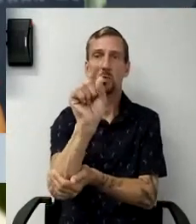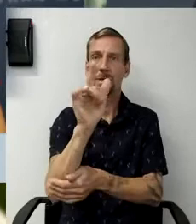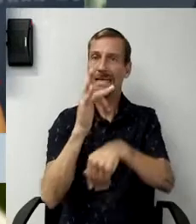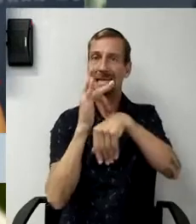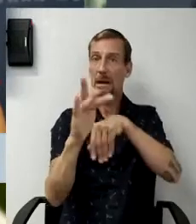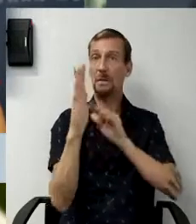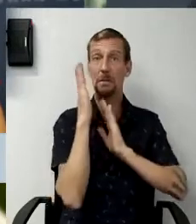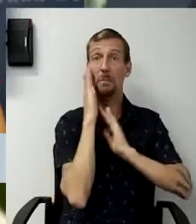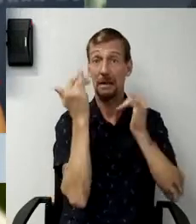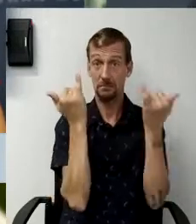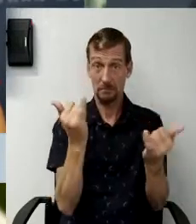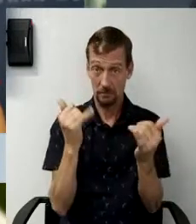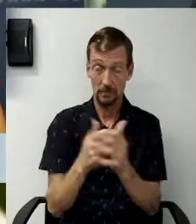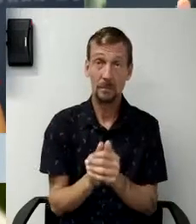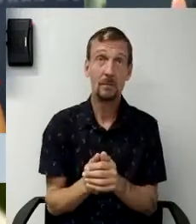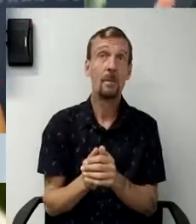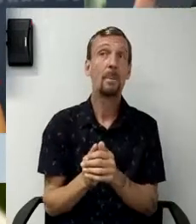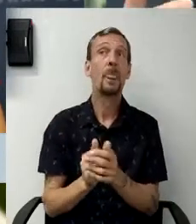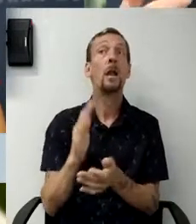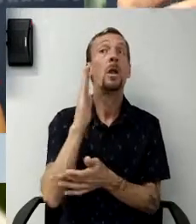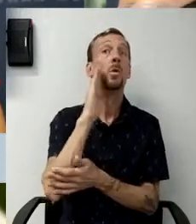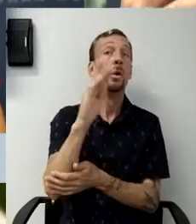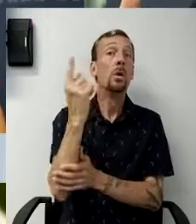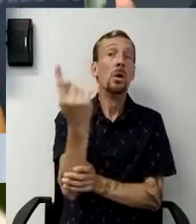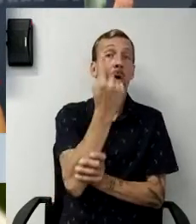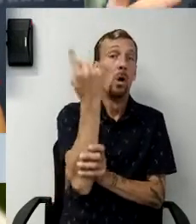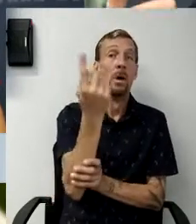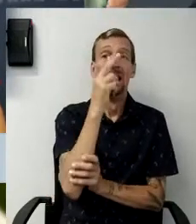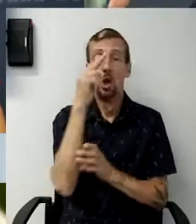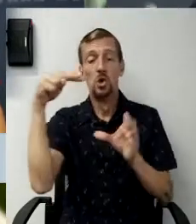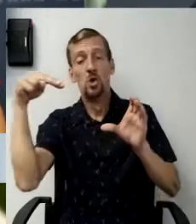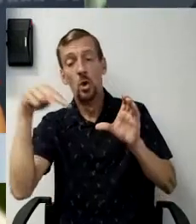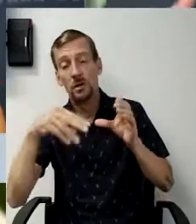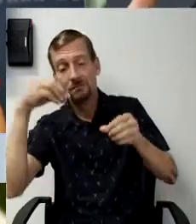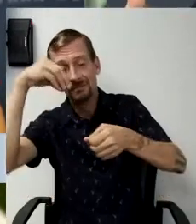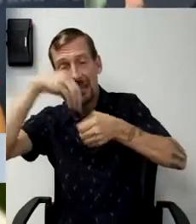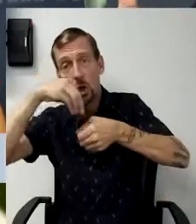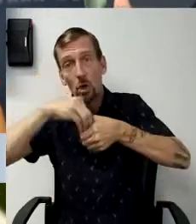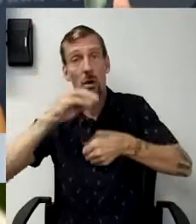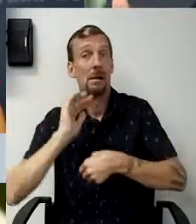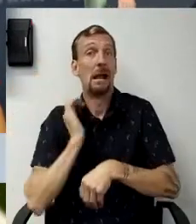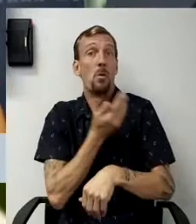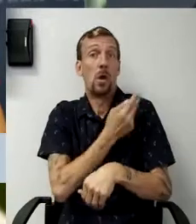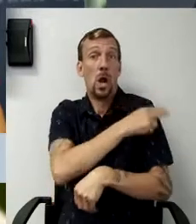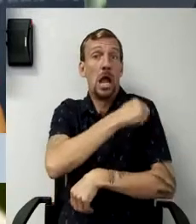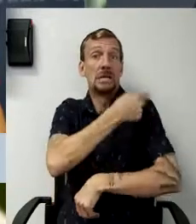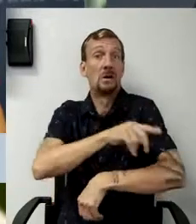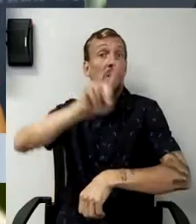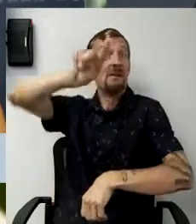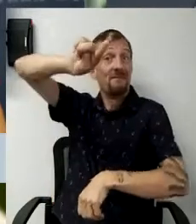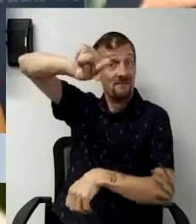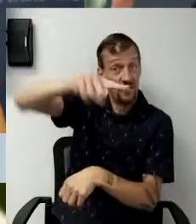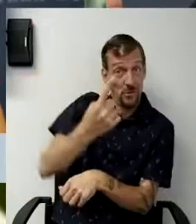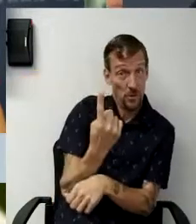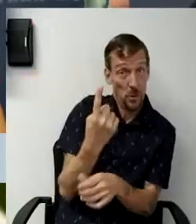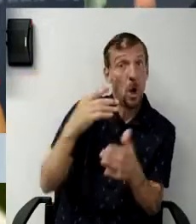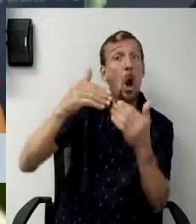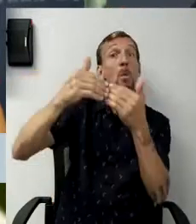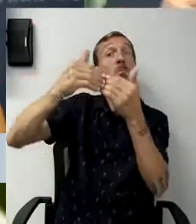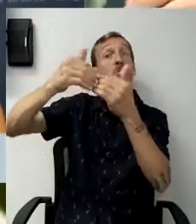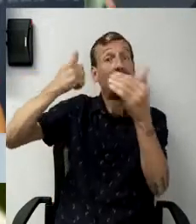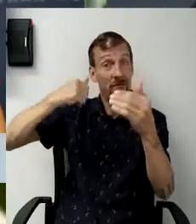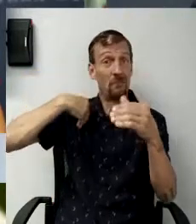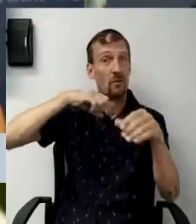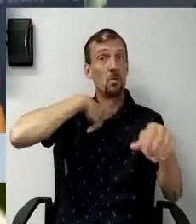beds right now. And we would always look internally first for surge capacity before we would consider